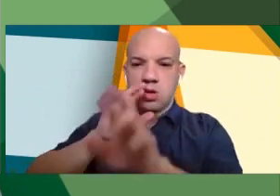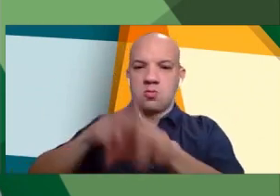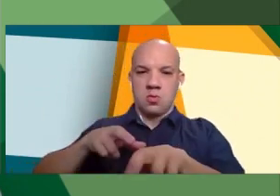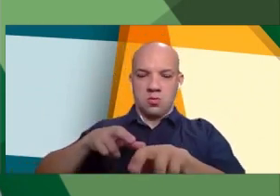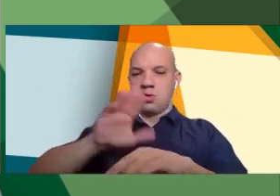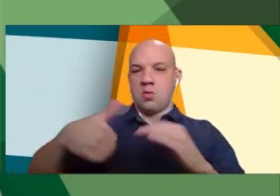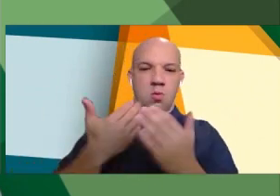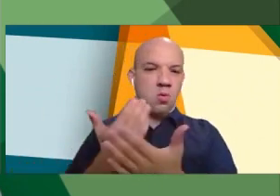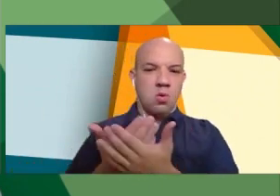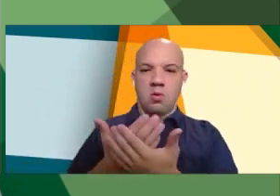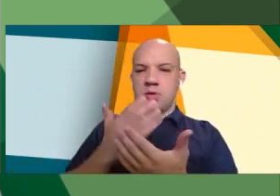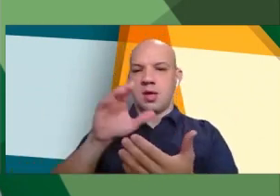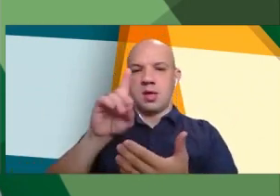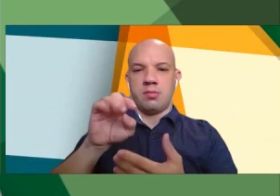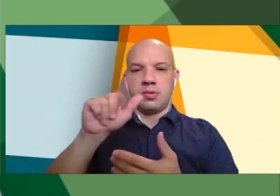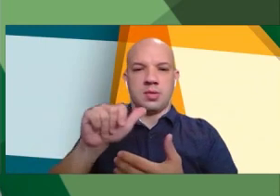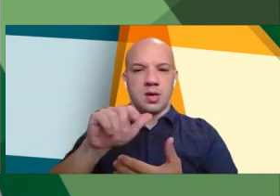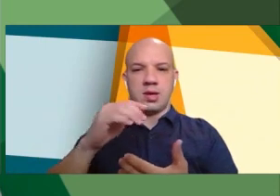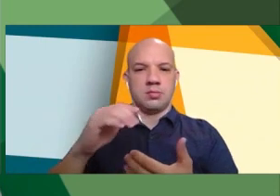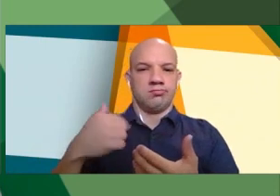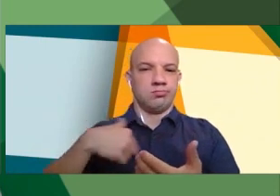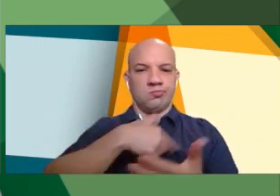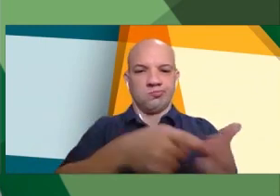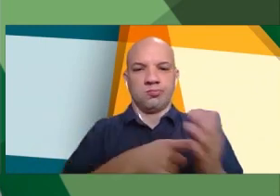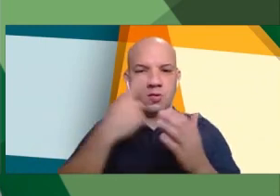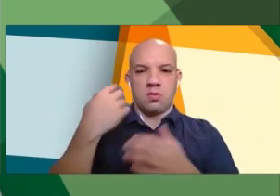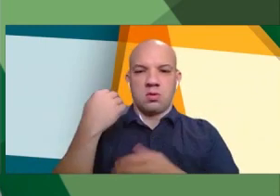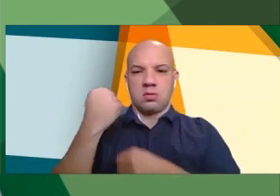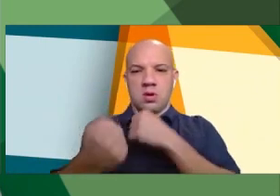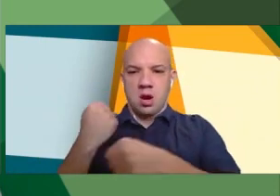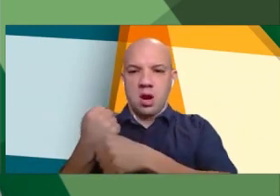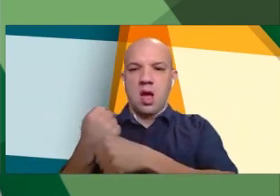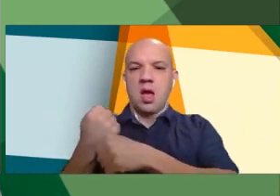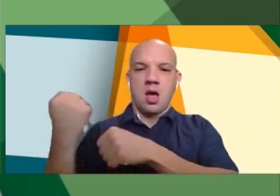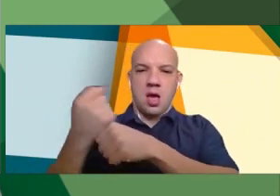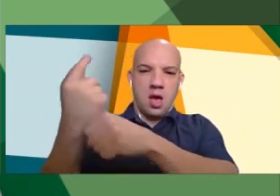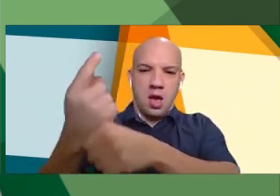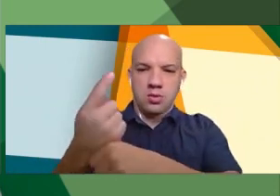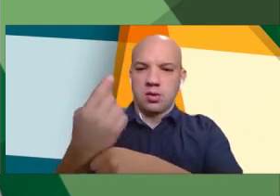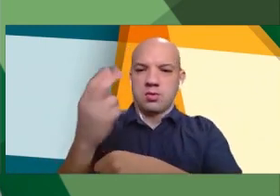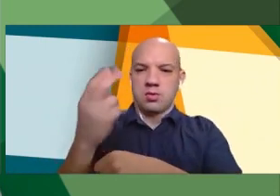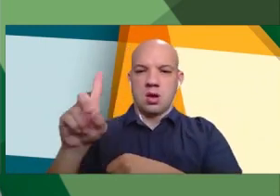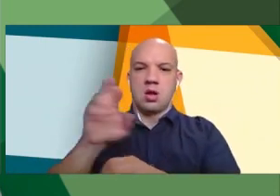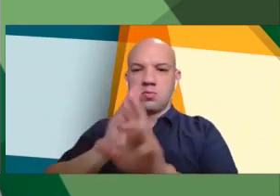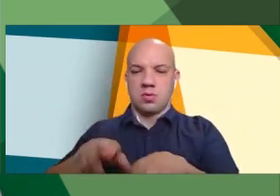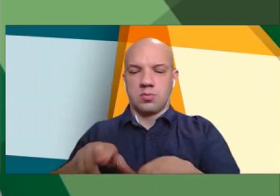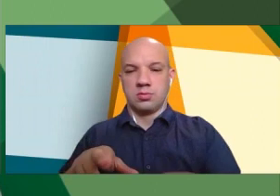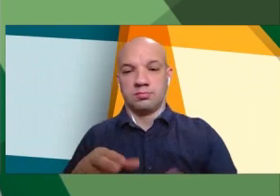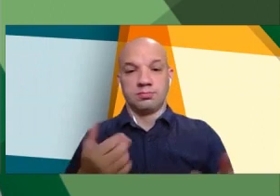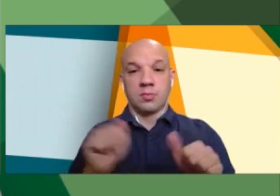we are requiring for our annually HUD report. If you have any